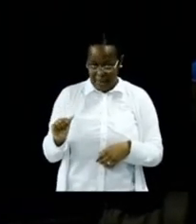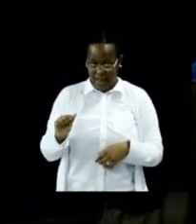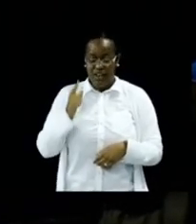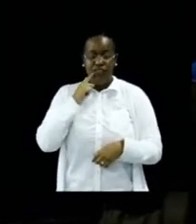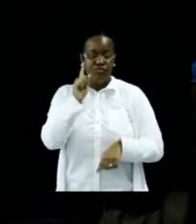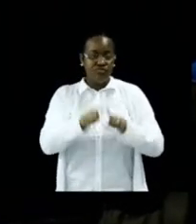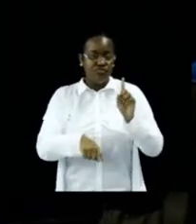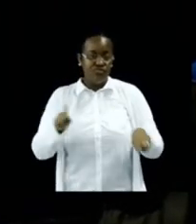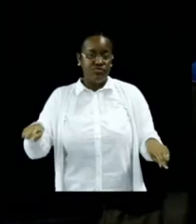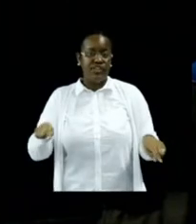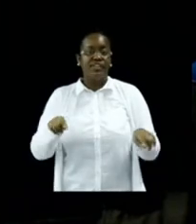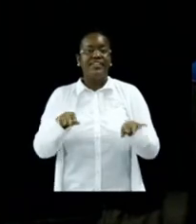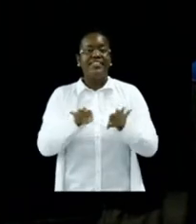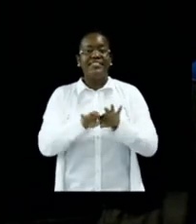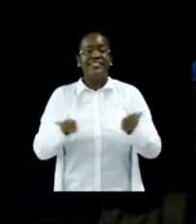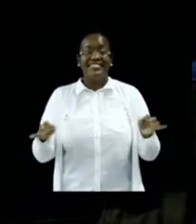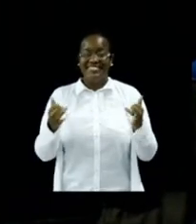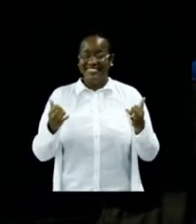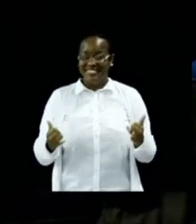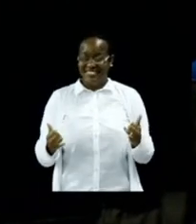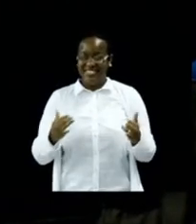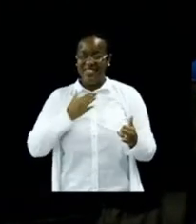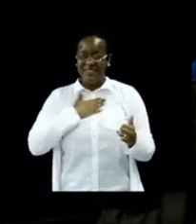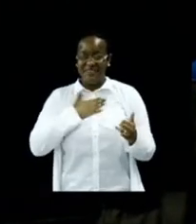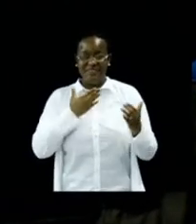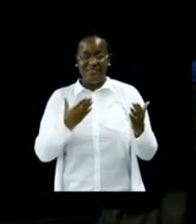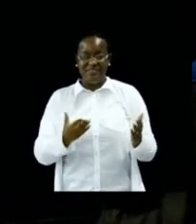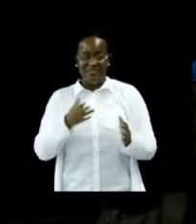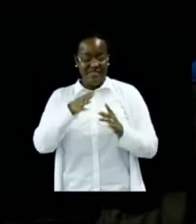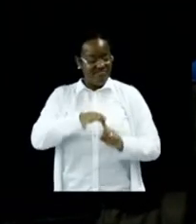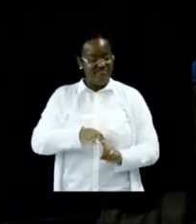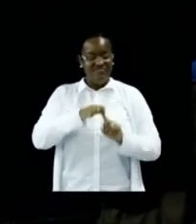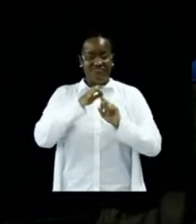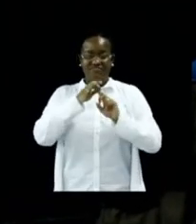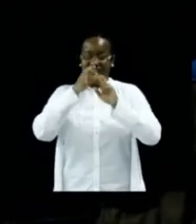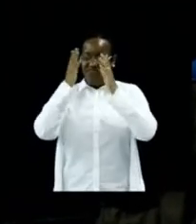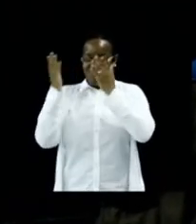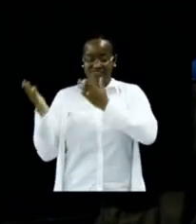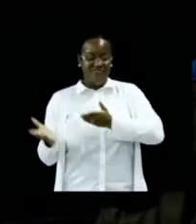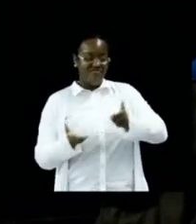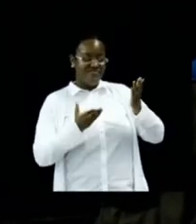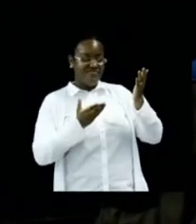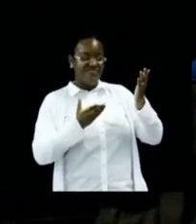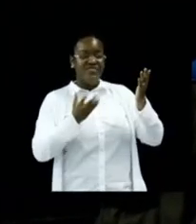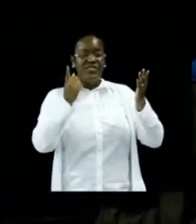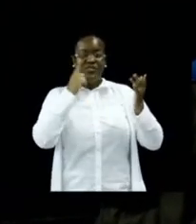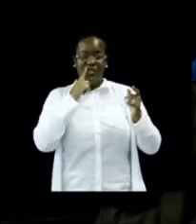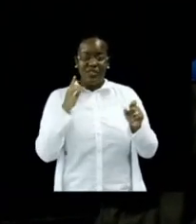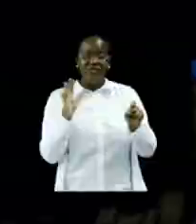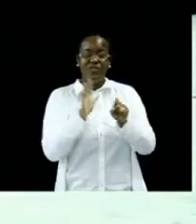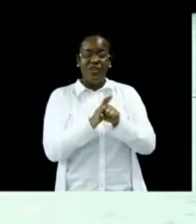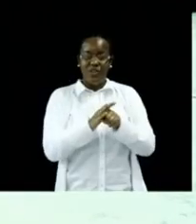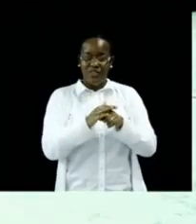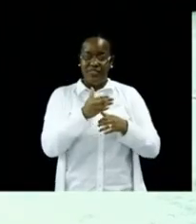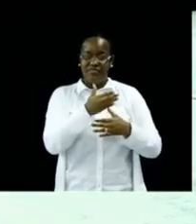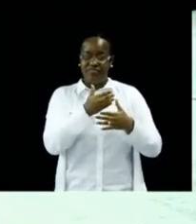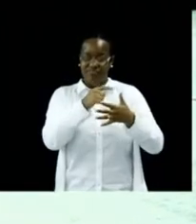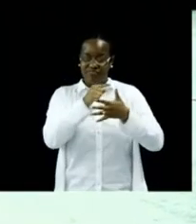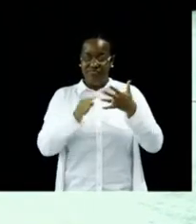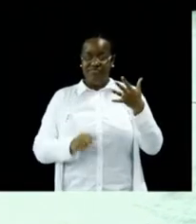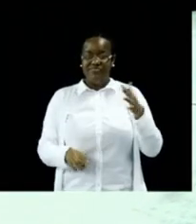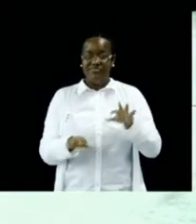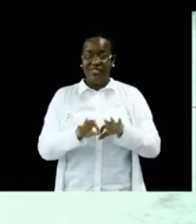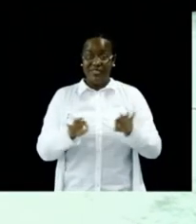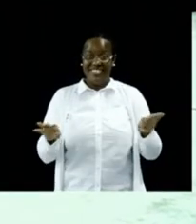majors. It is now my privilege to present them to you for the conferral of said degrees.